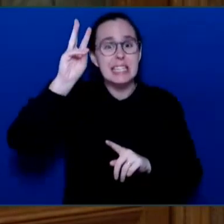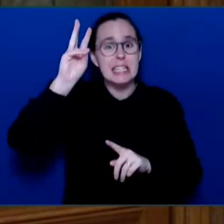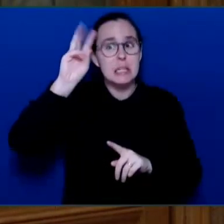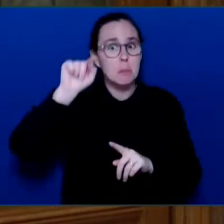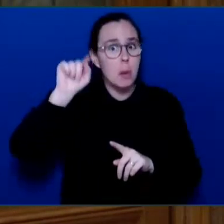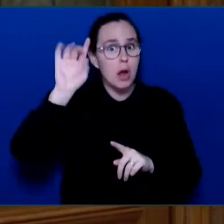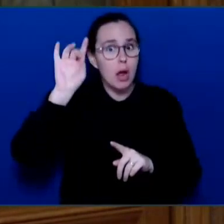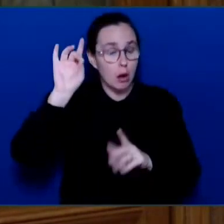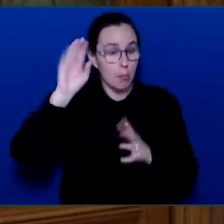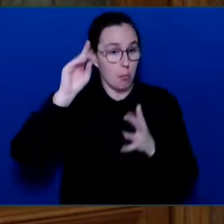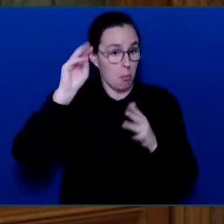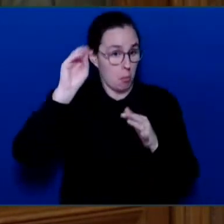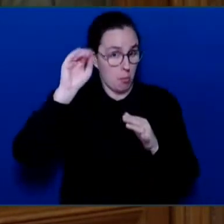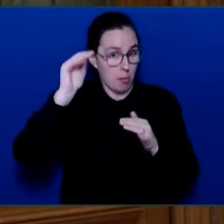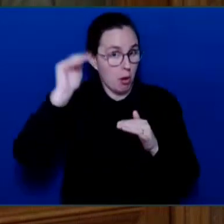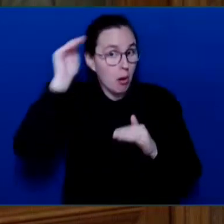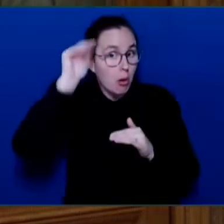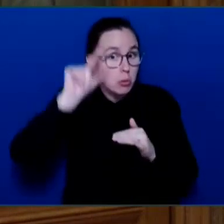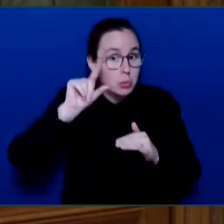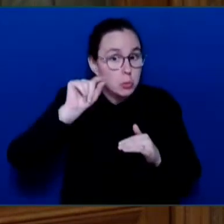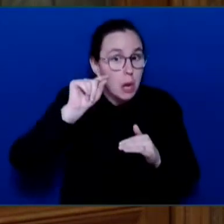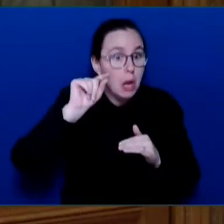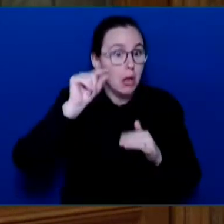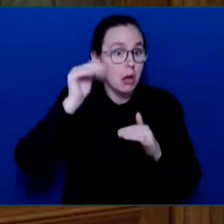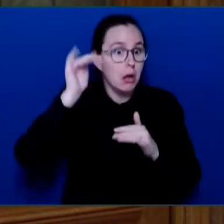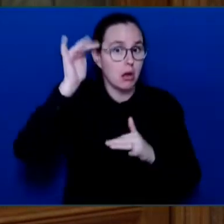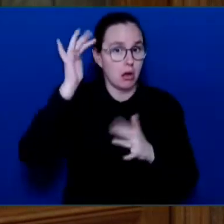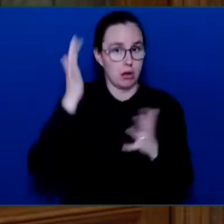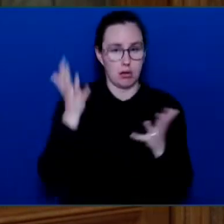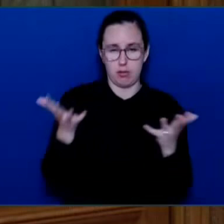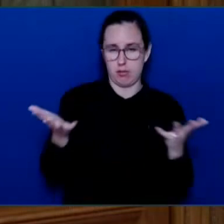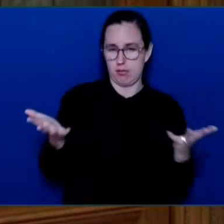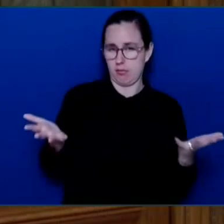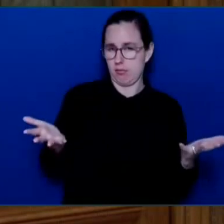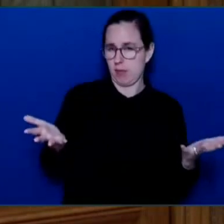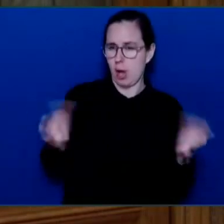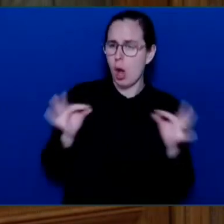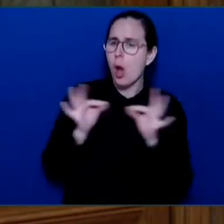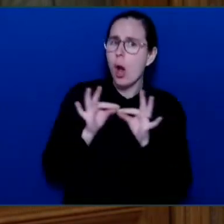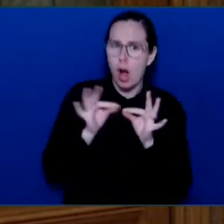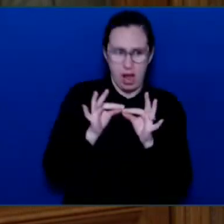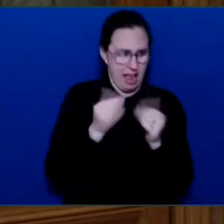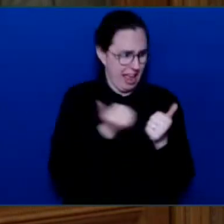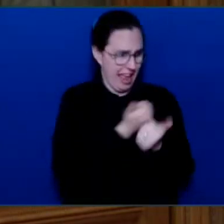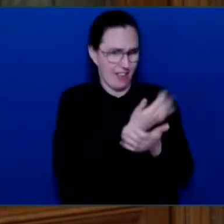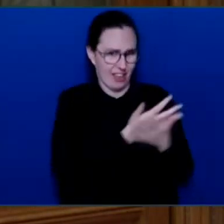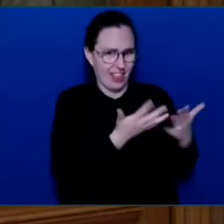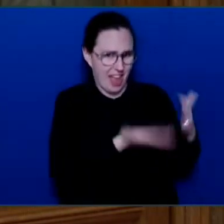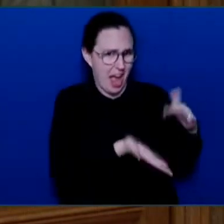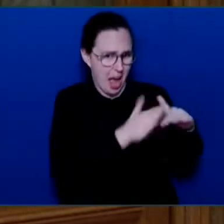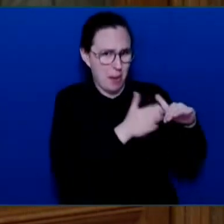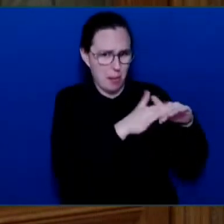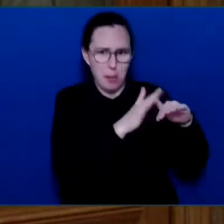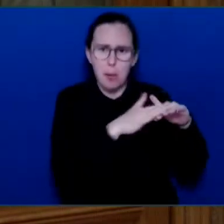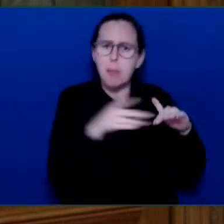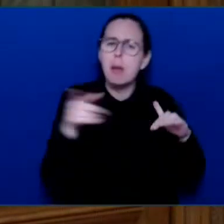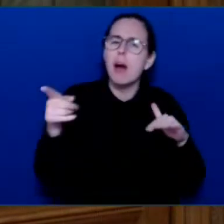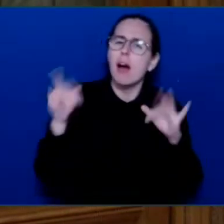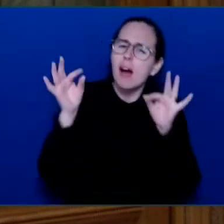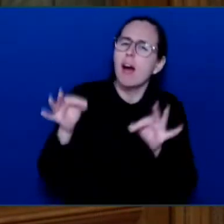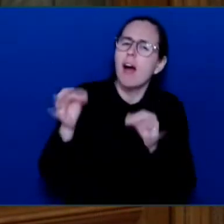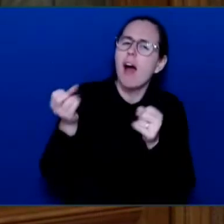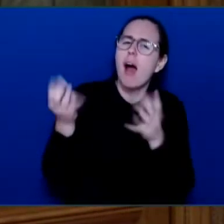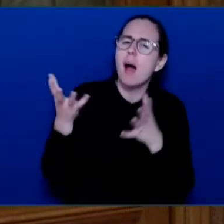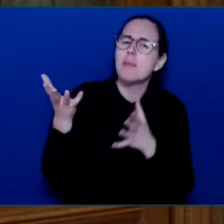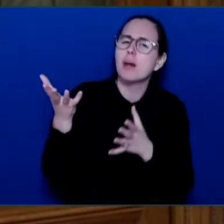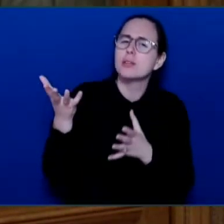us, the price of everything around us is going up, Mr. Speaker. It's hard to believe that the price for seCrecy stayed the same. Through you to